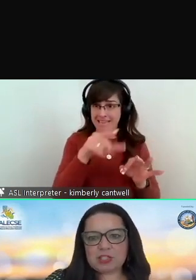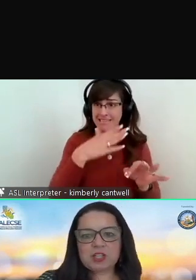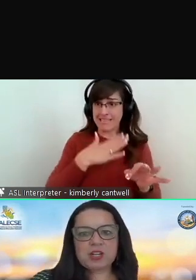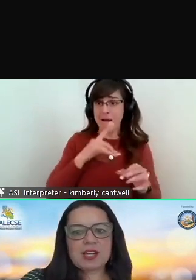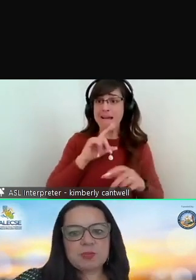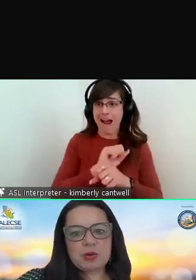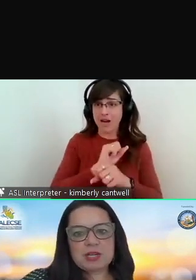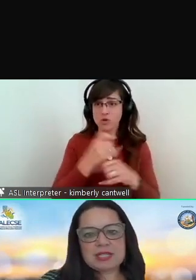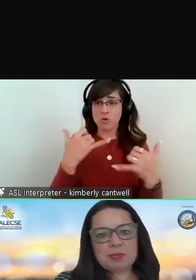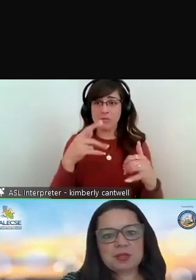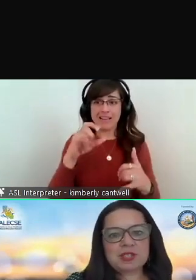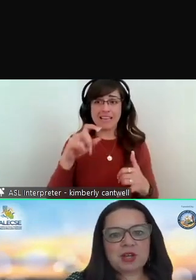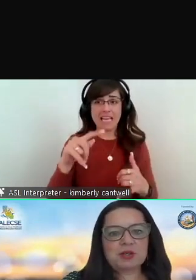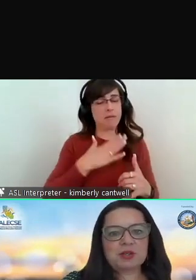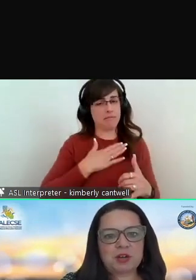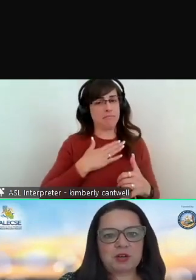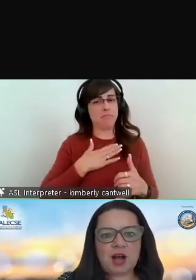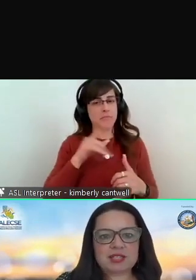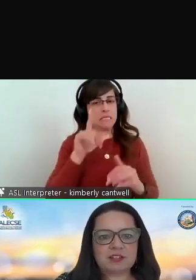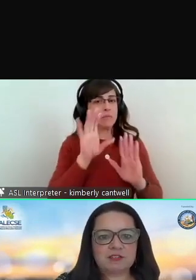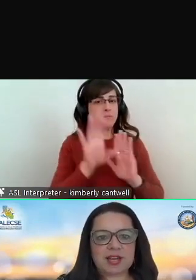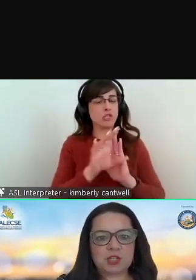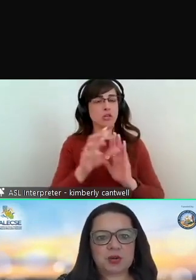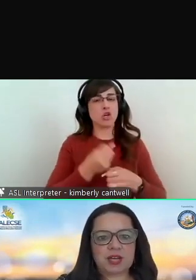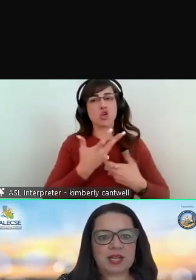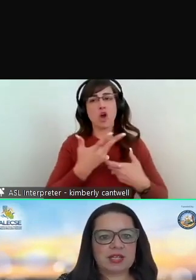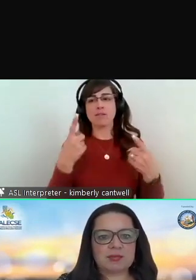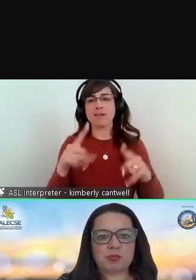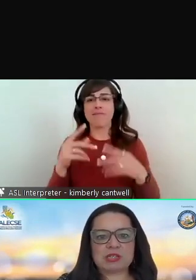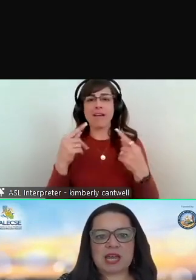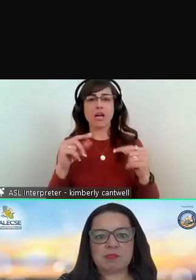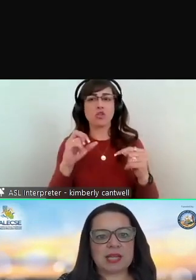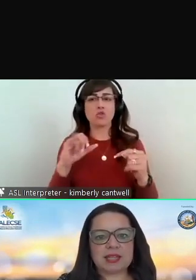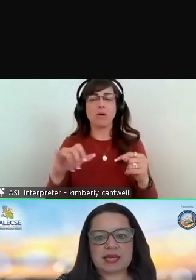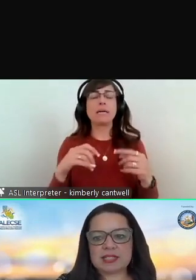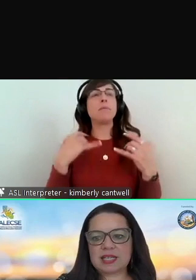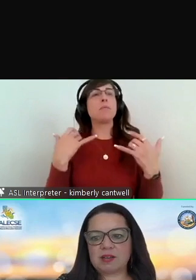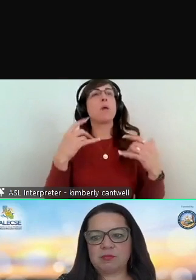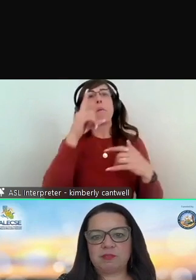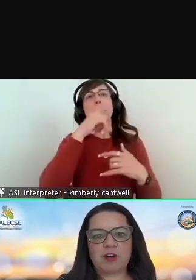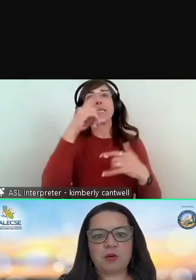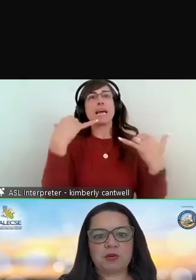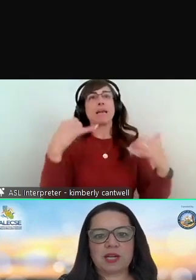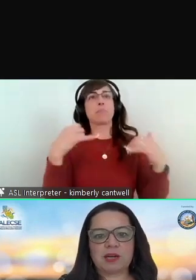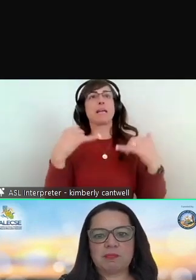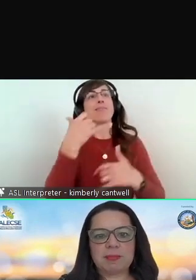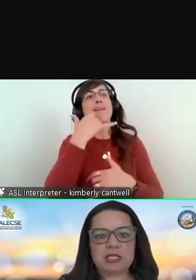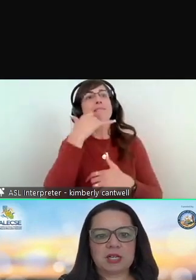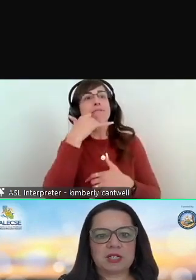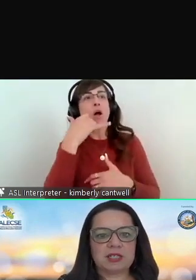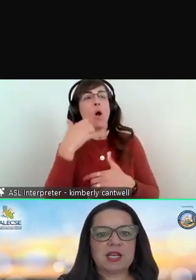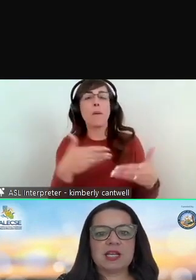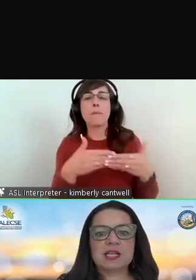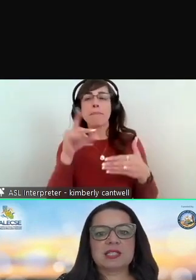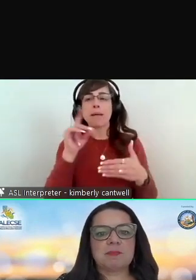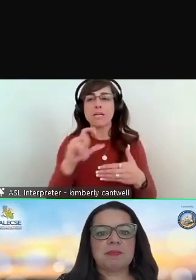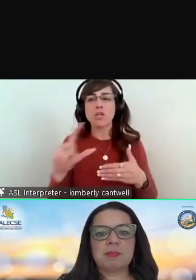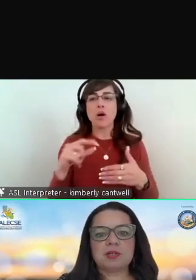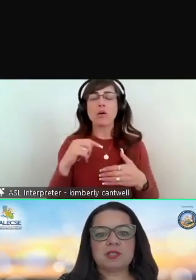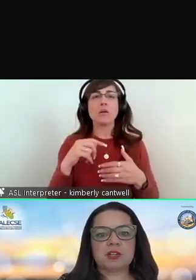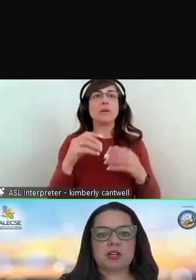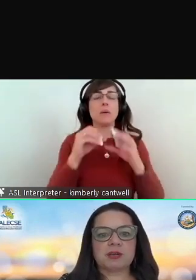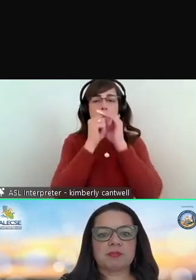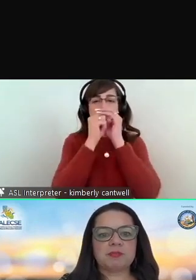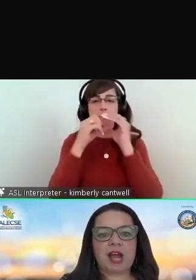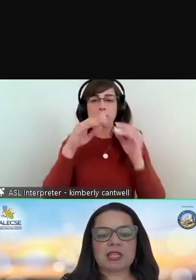this picture, and it's pretty simple. So, cause and effect toy, some pretend play things like a phone and baby doll, some